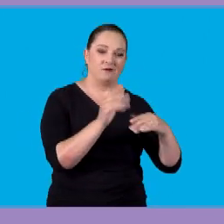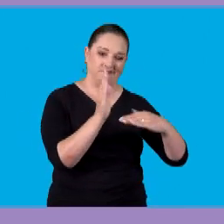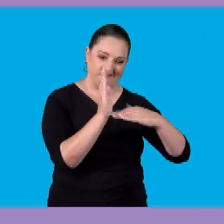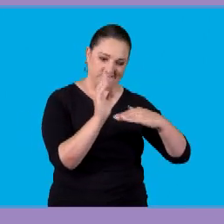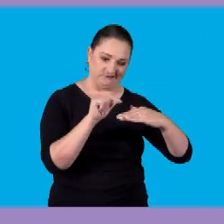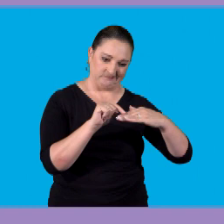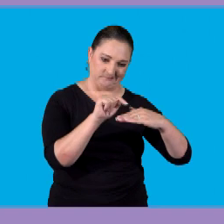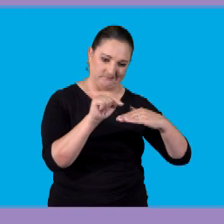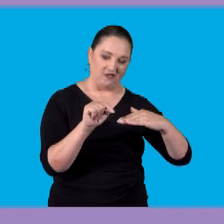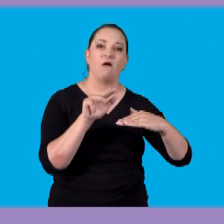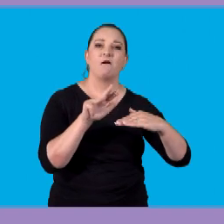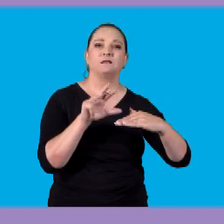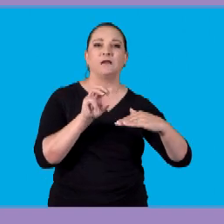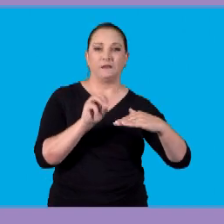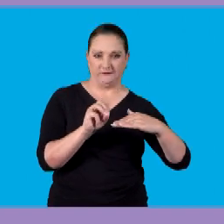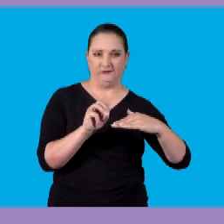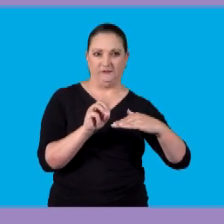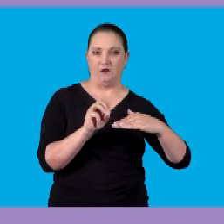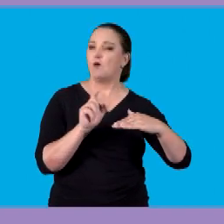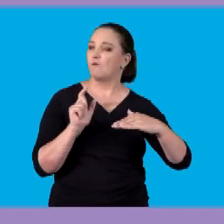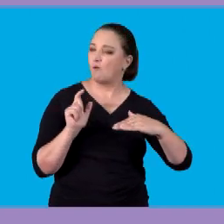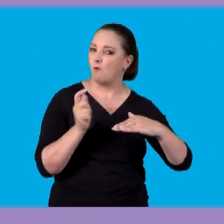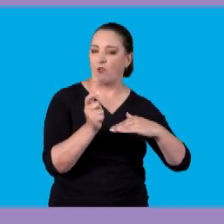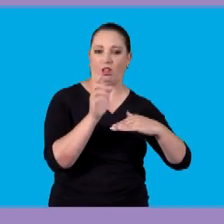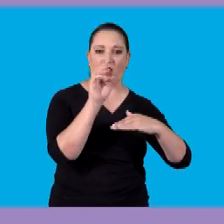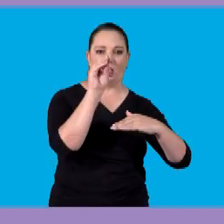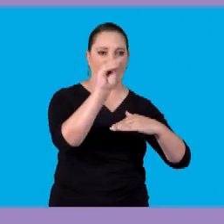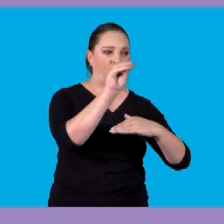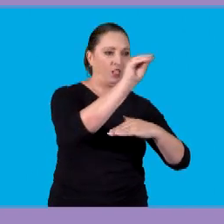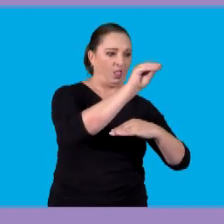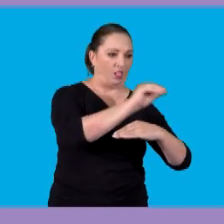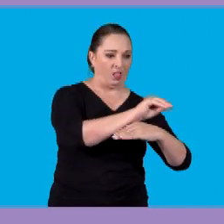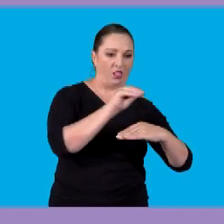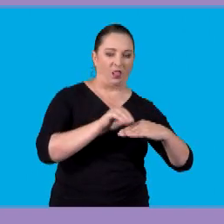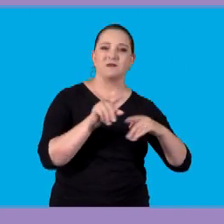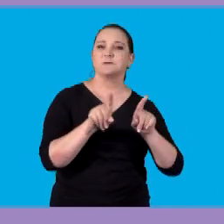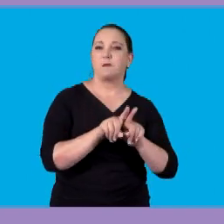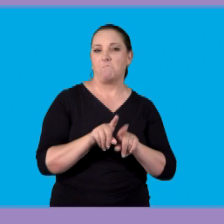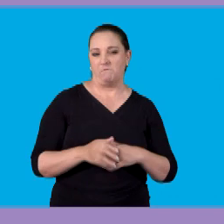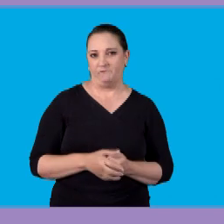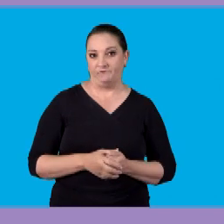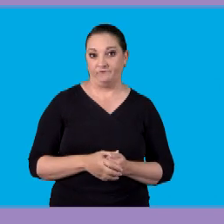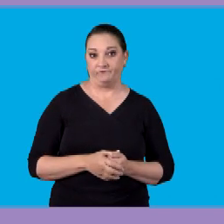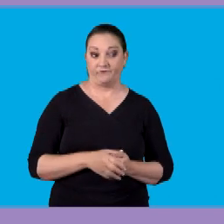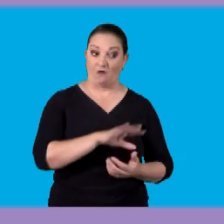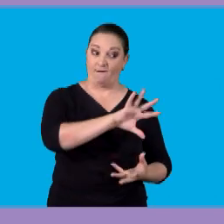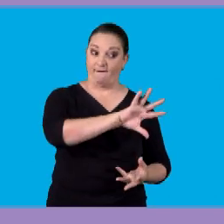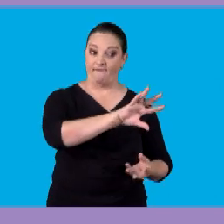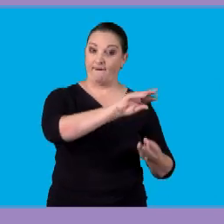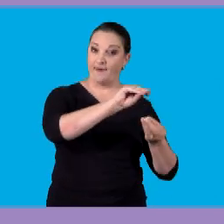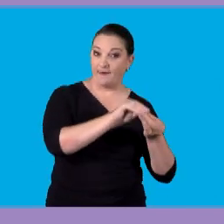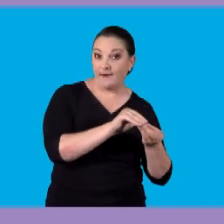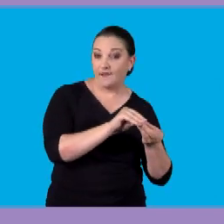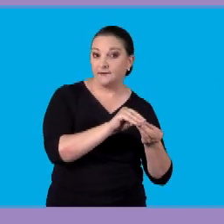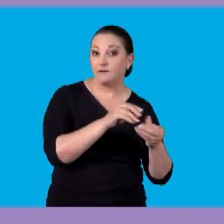angles are equals to 90 degrees. So all of the angles are 90 degrees, and when we add those